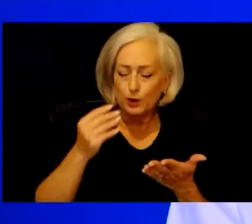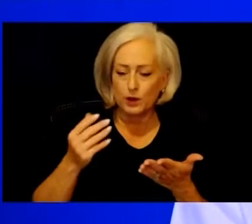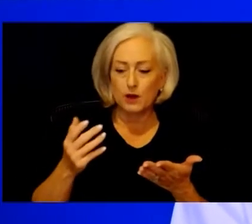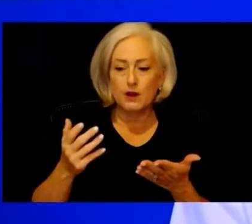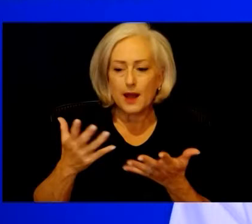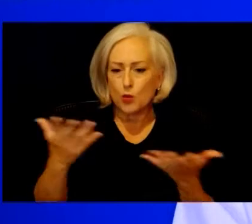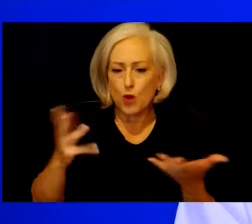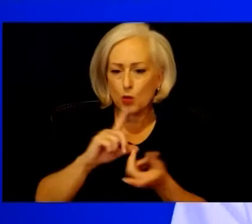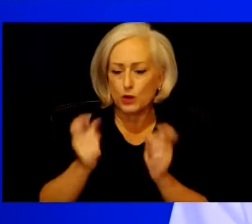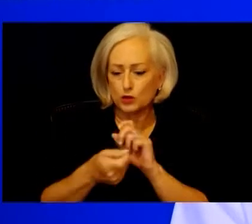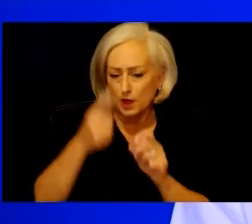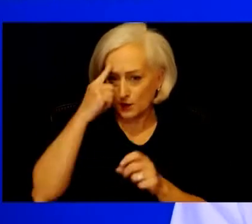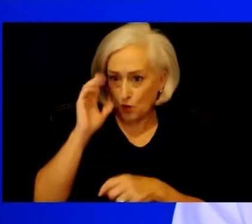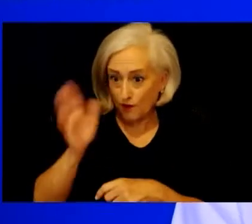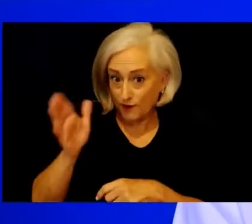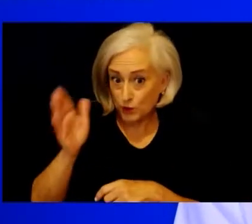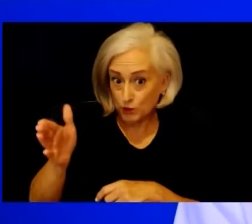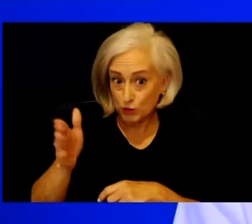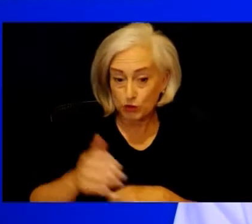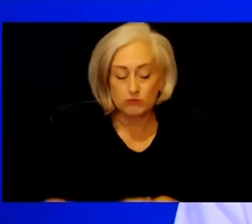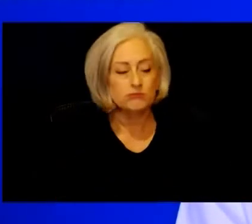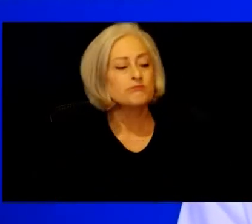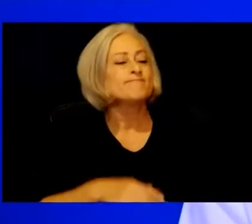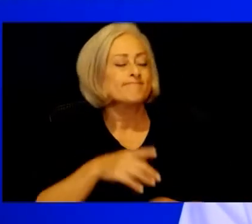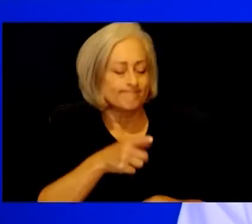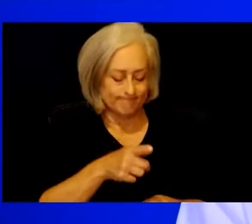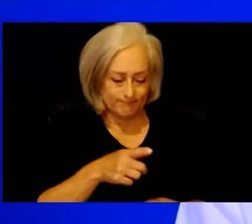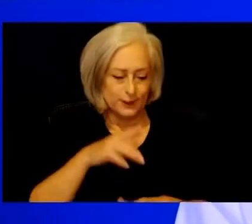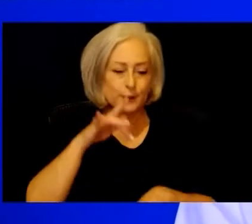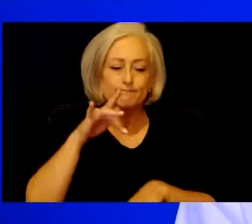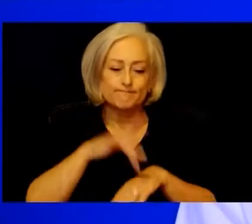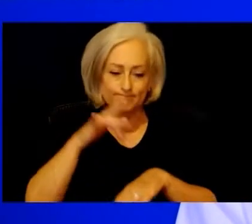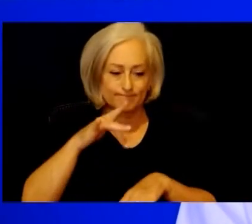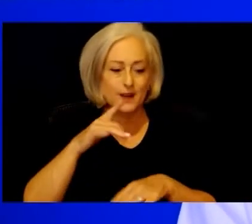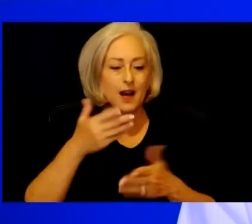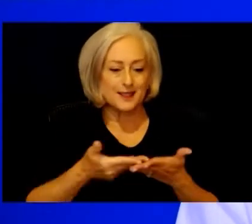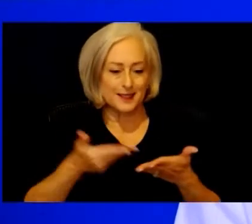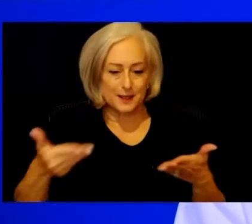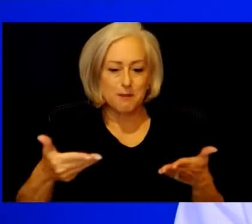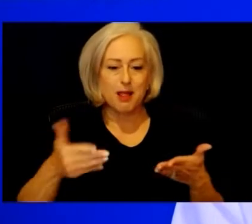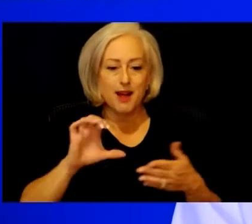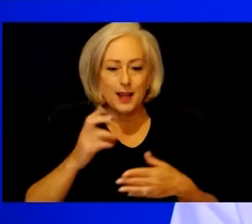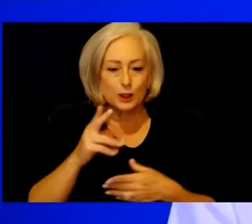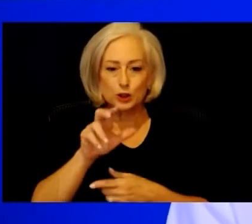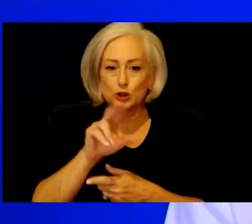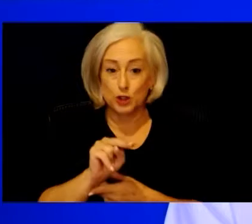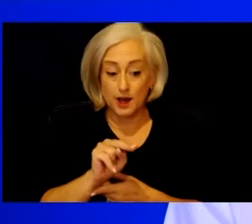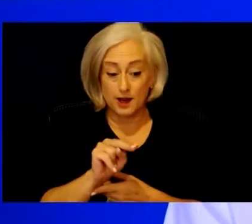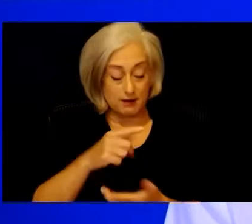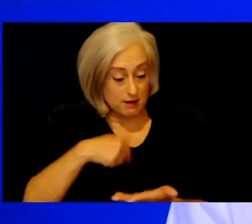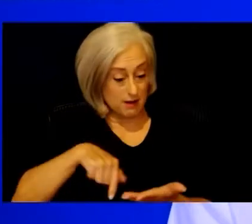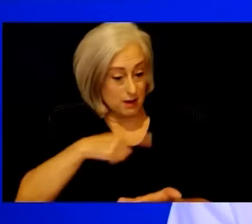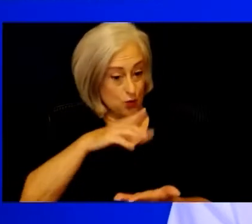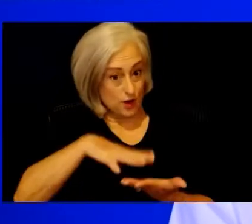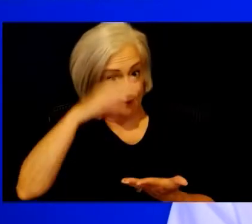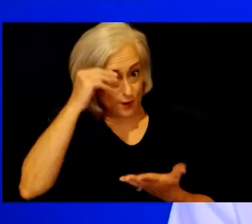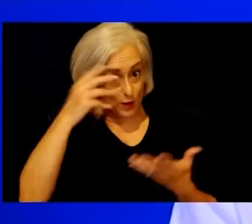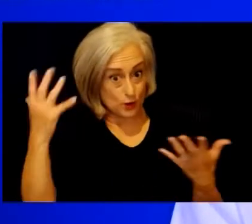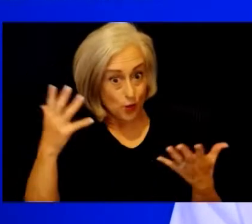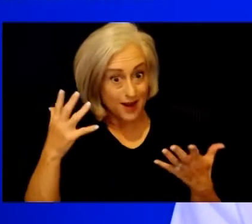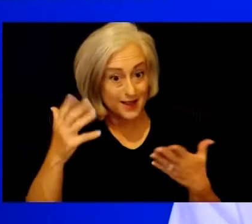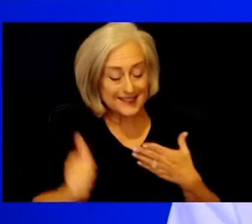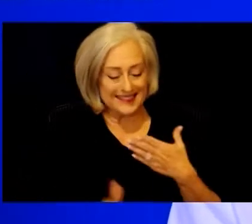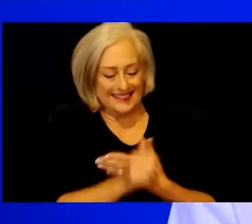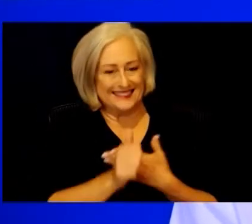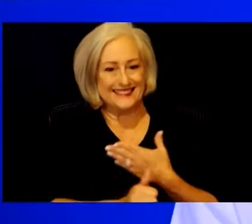bit when you talked about the supply chain. I think one of the things that we've realized and learned is the danger of having these large